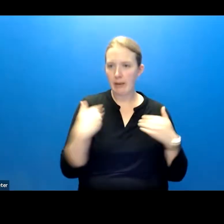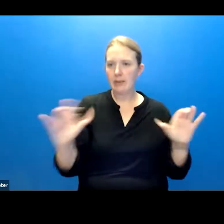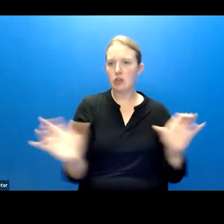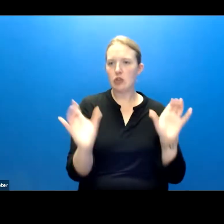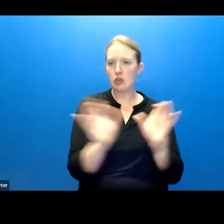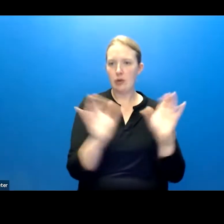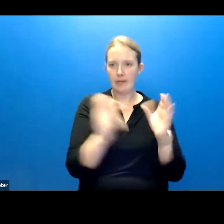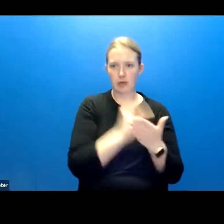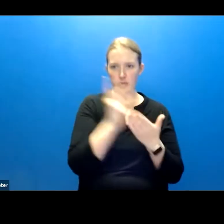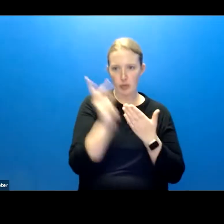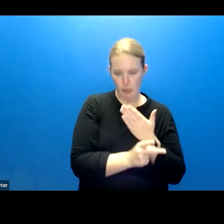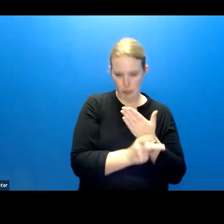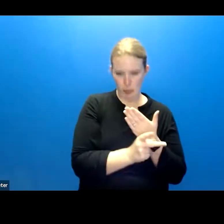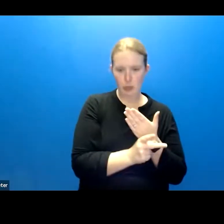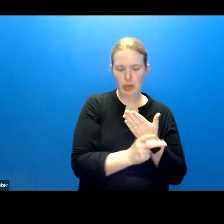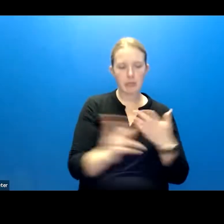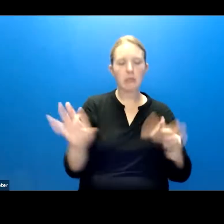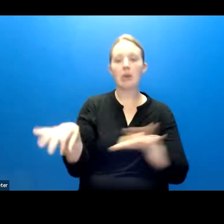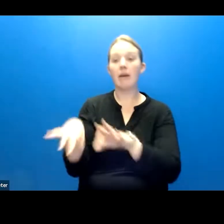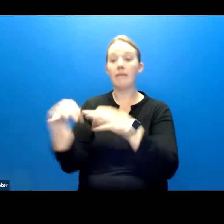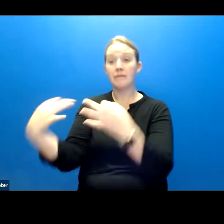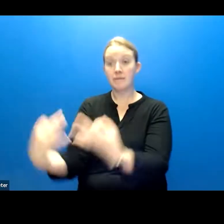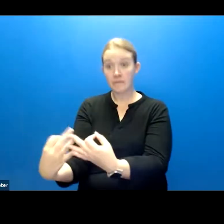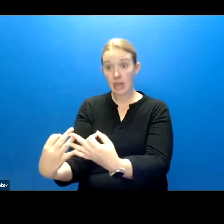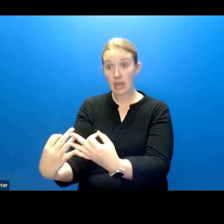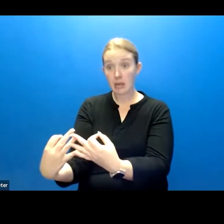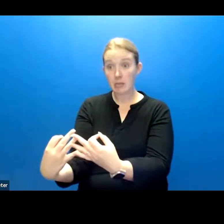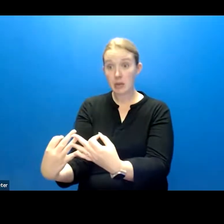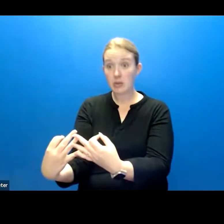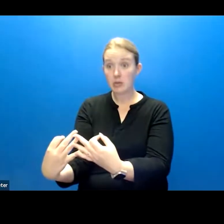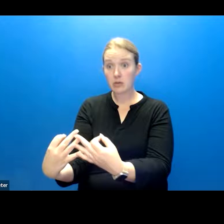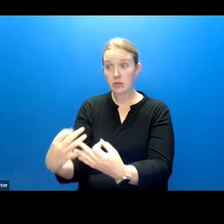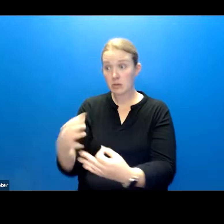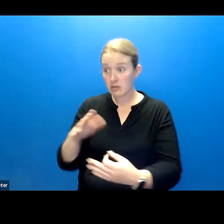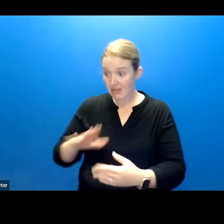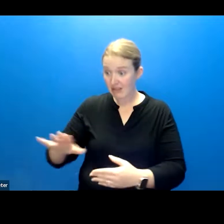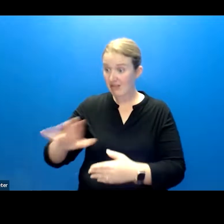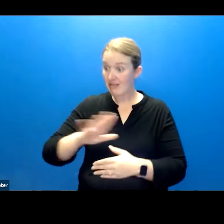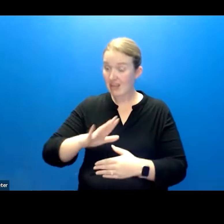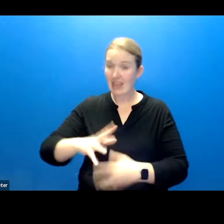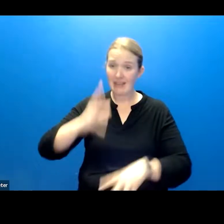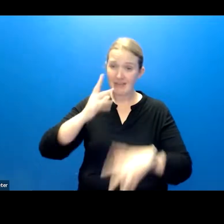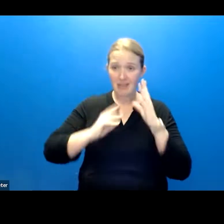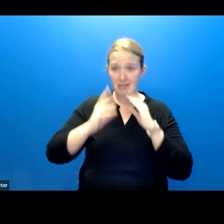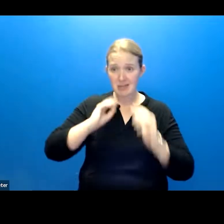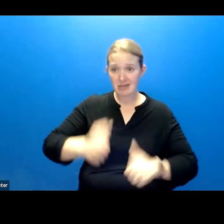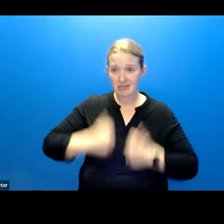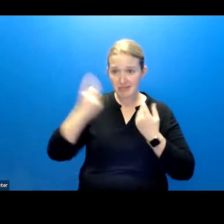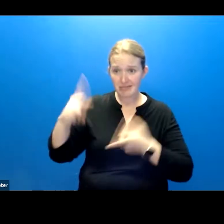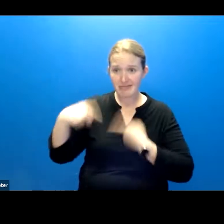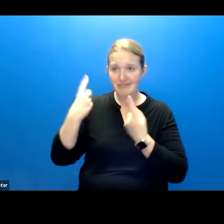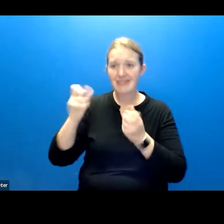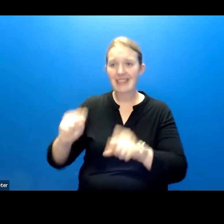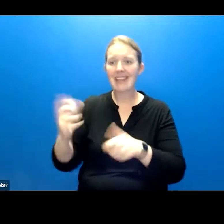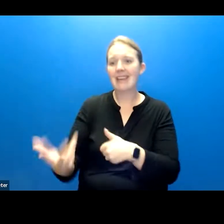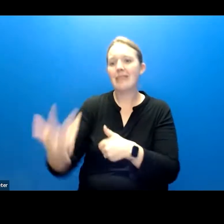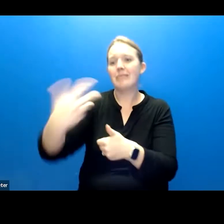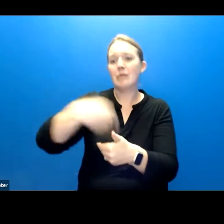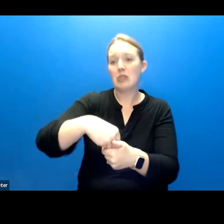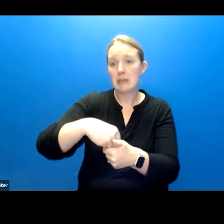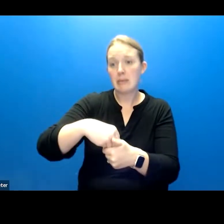program that family members with lived experience can participate in to become family